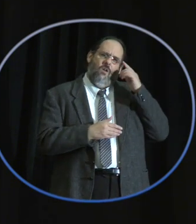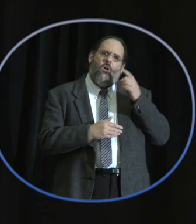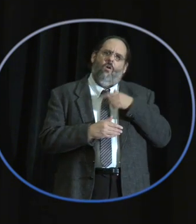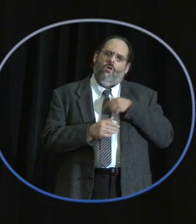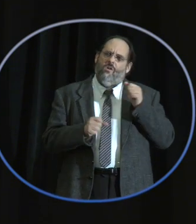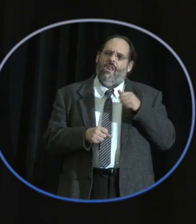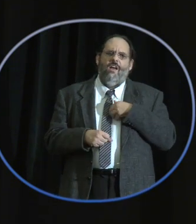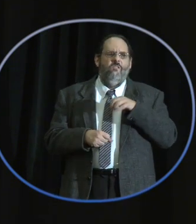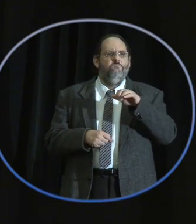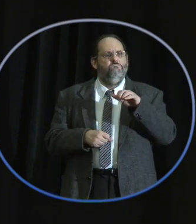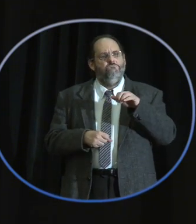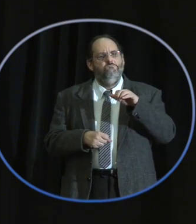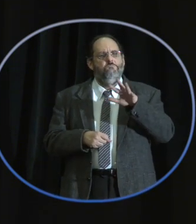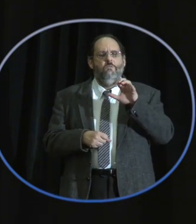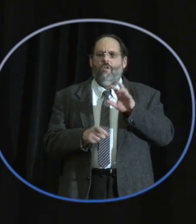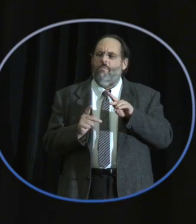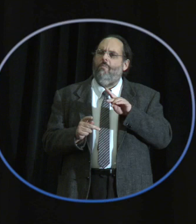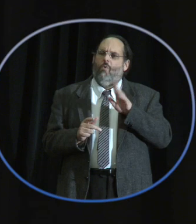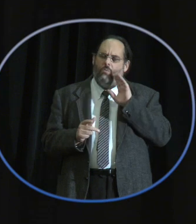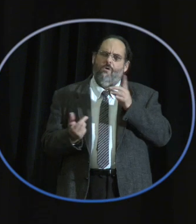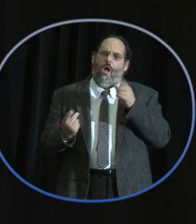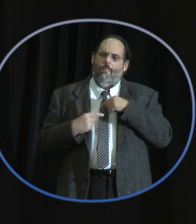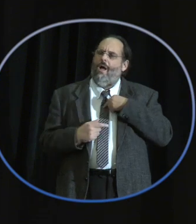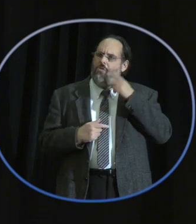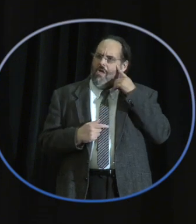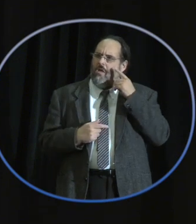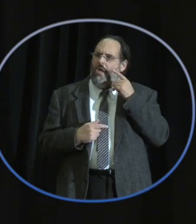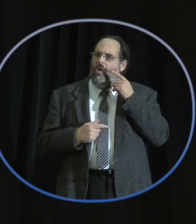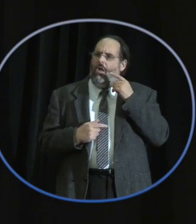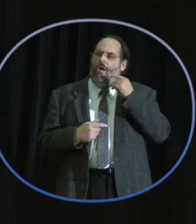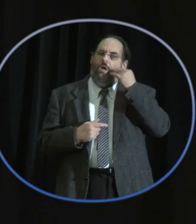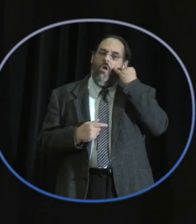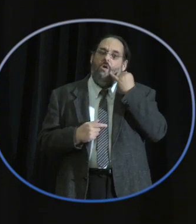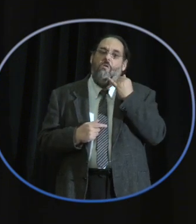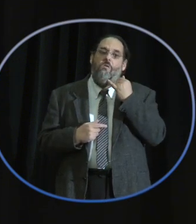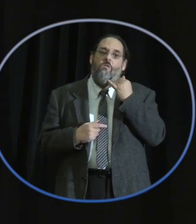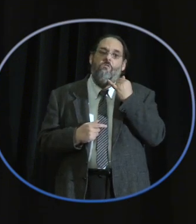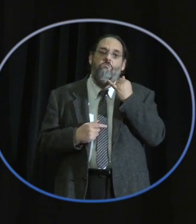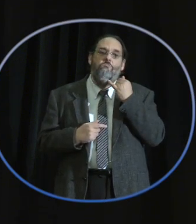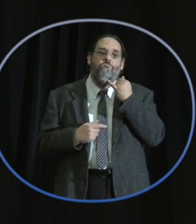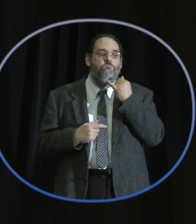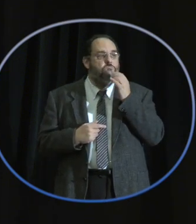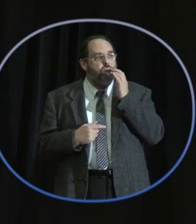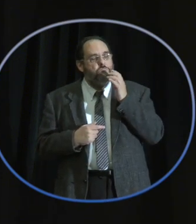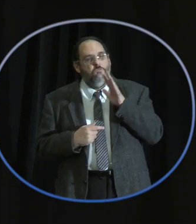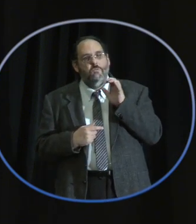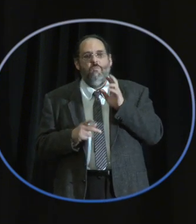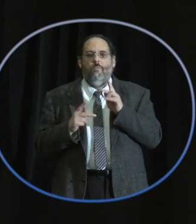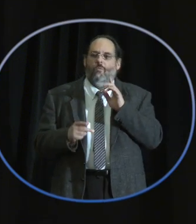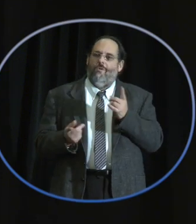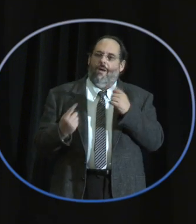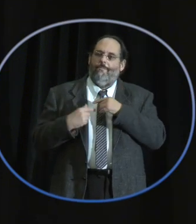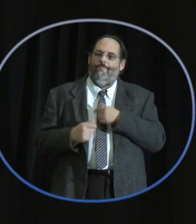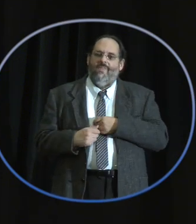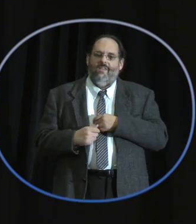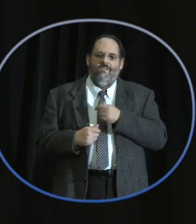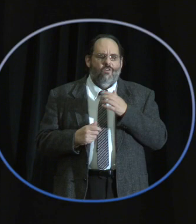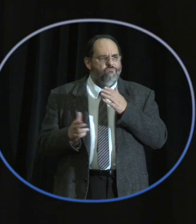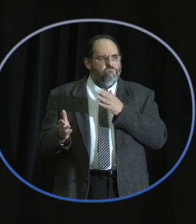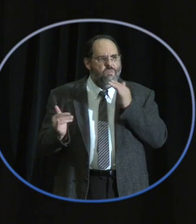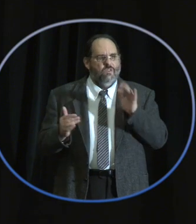I think we can have 500 people. I think we can get 500 people interested in this breakfast. And then, you know, how these things